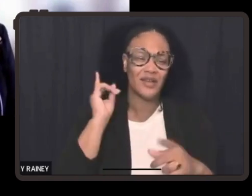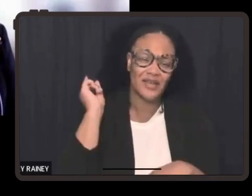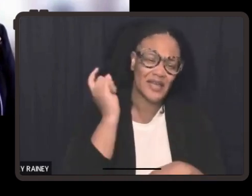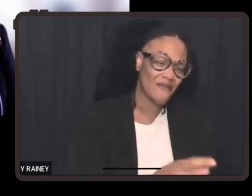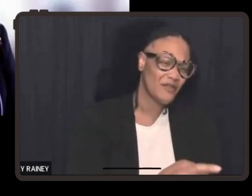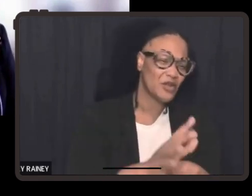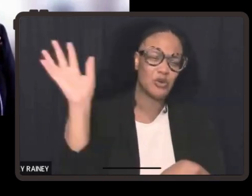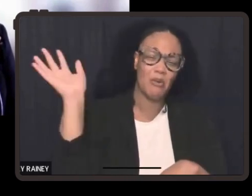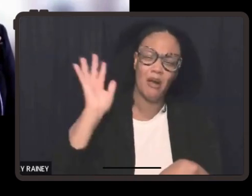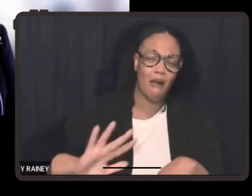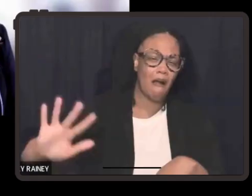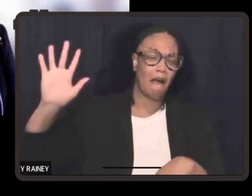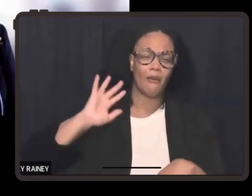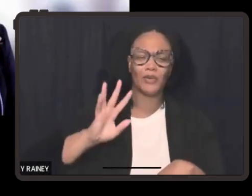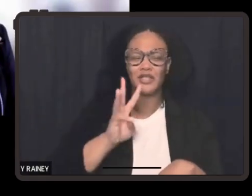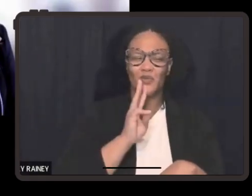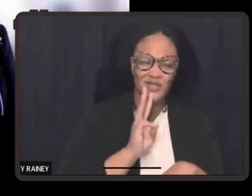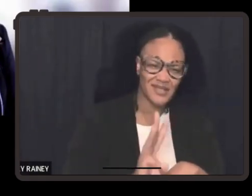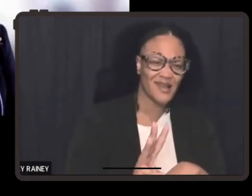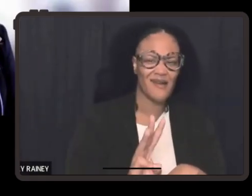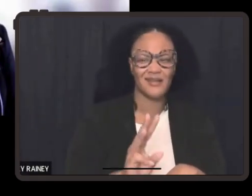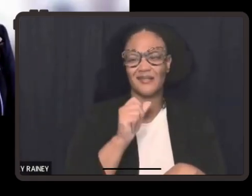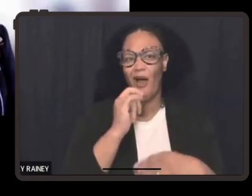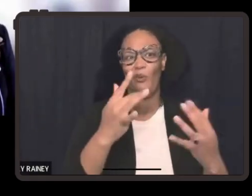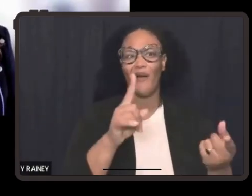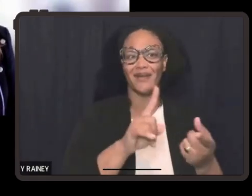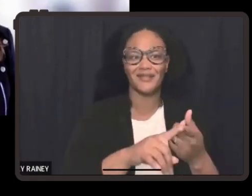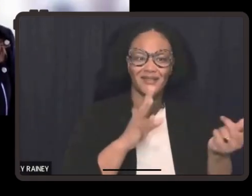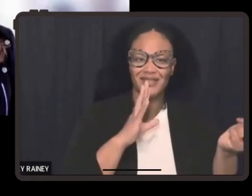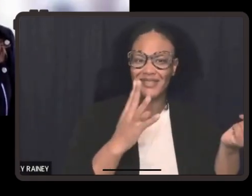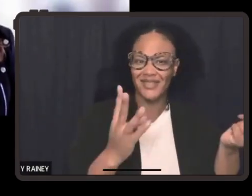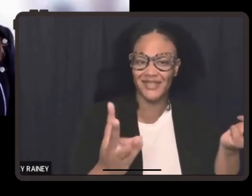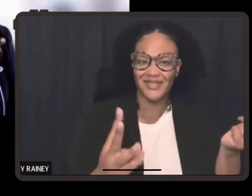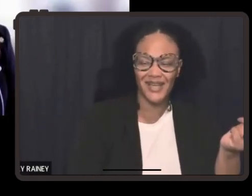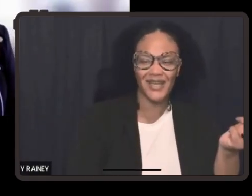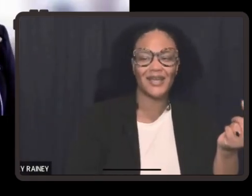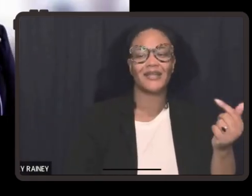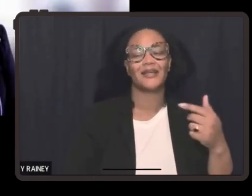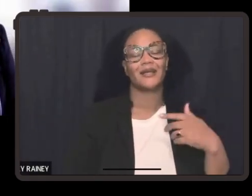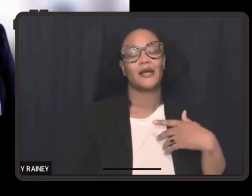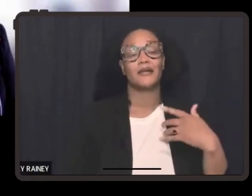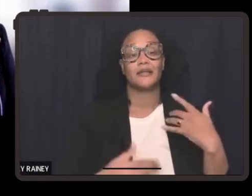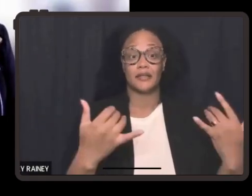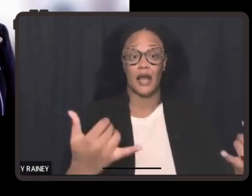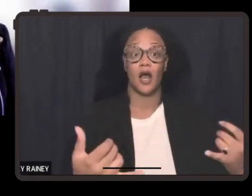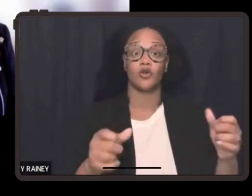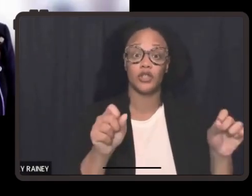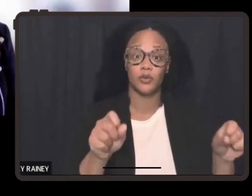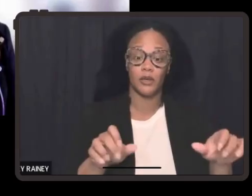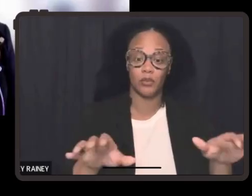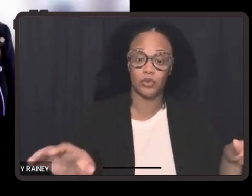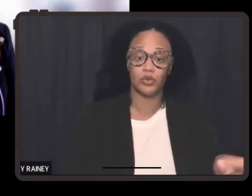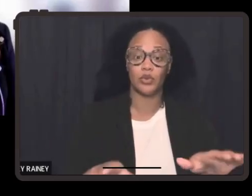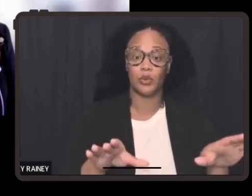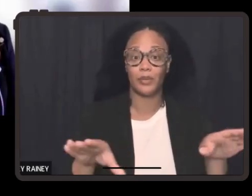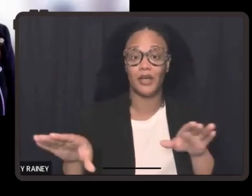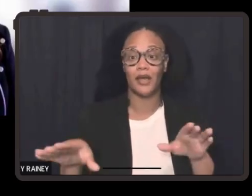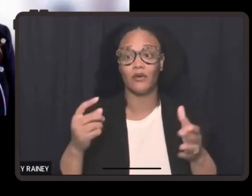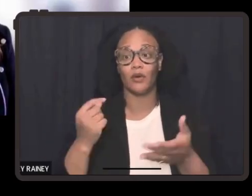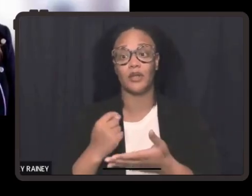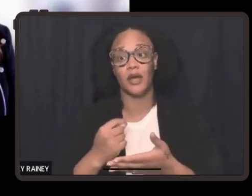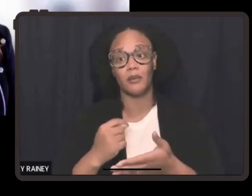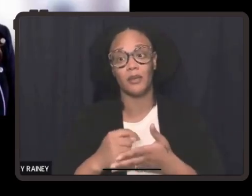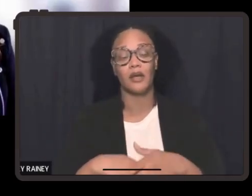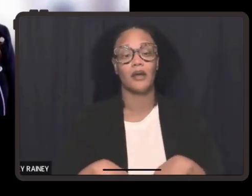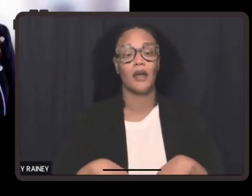completely, and it's not that it's, you know, she was able to do the behavior therapy. She was able to, and even Charlie says to me, I